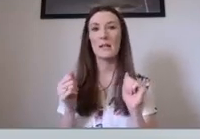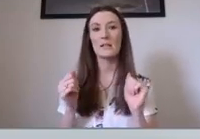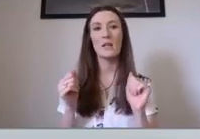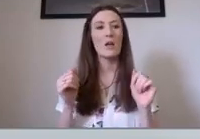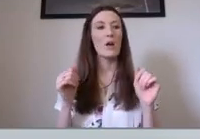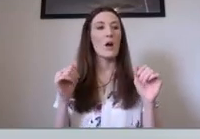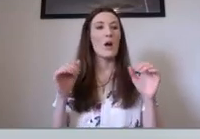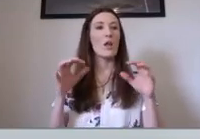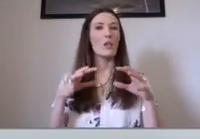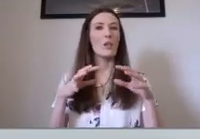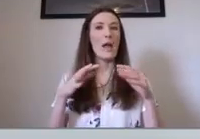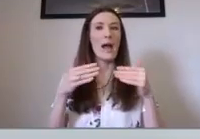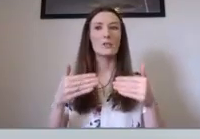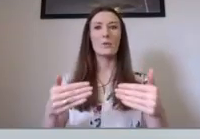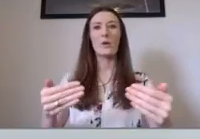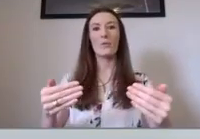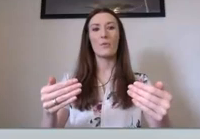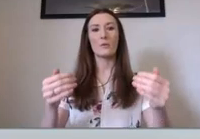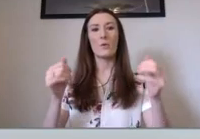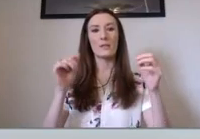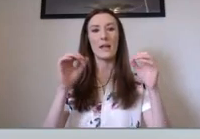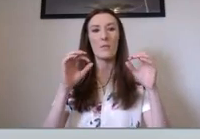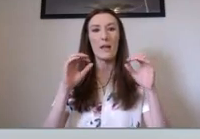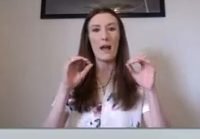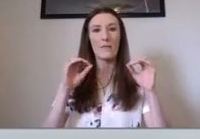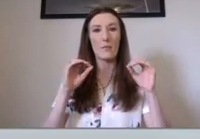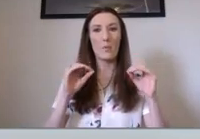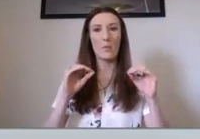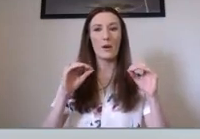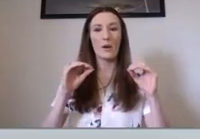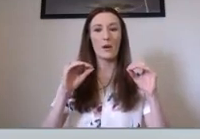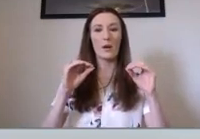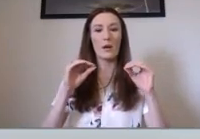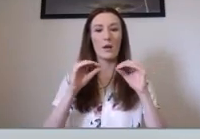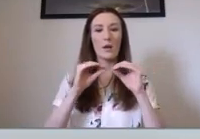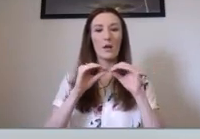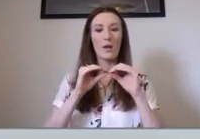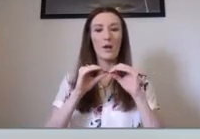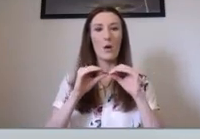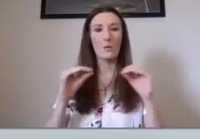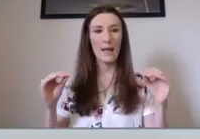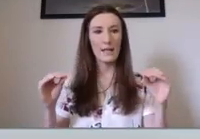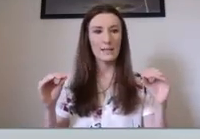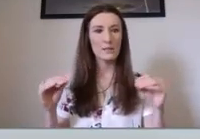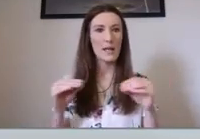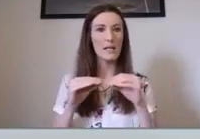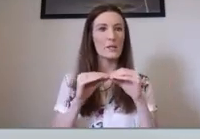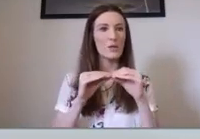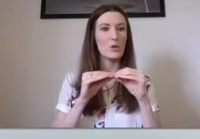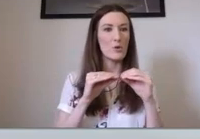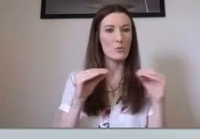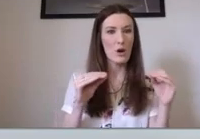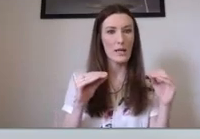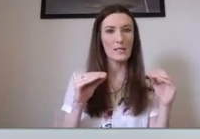abstract ideas. As we go through this course and we have more only ASL